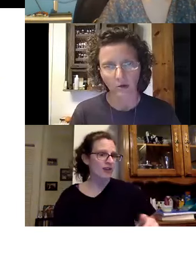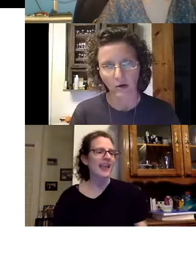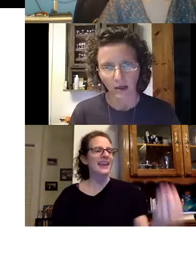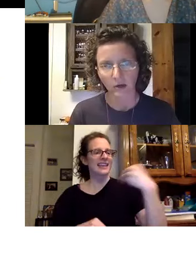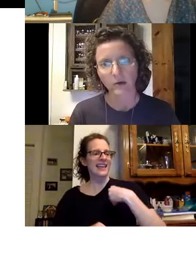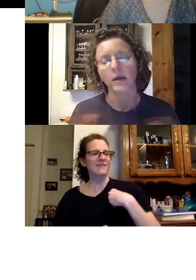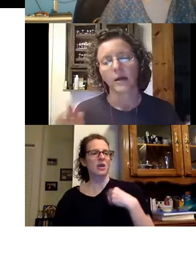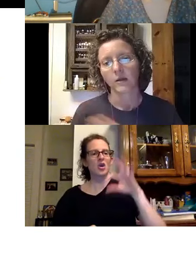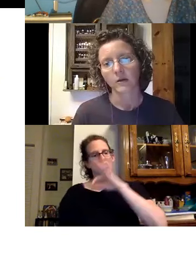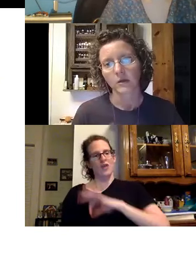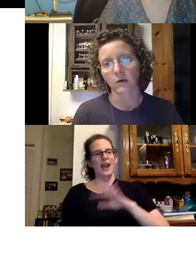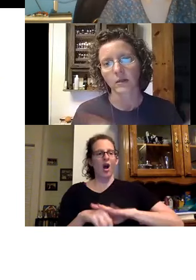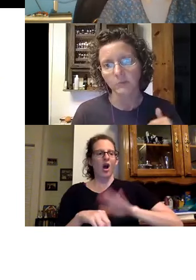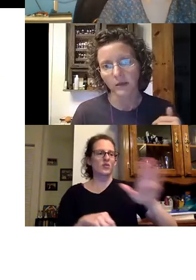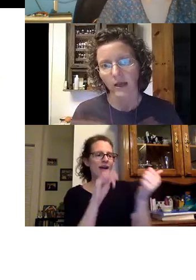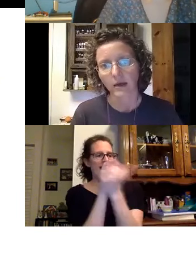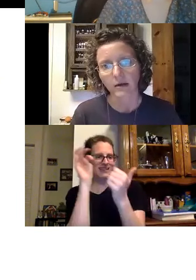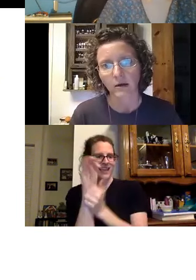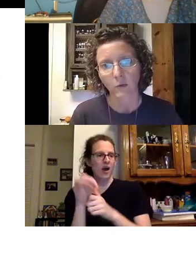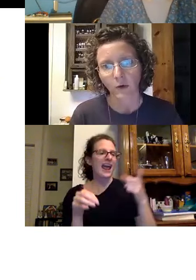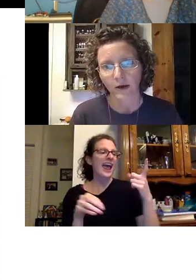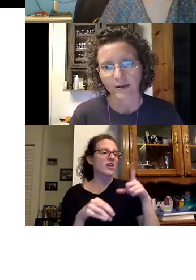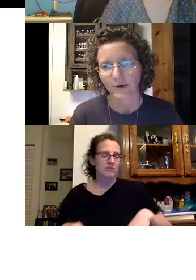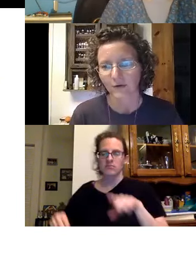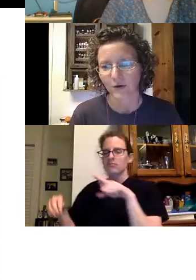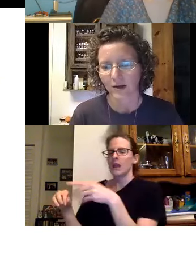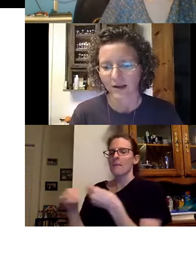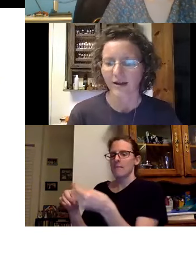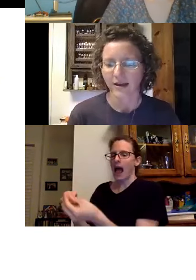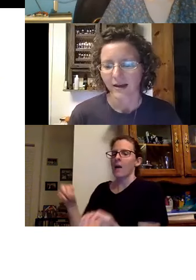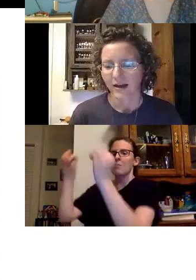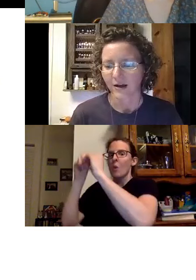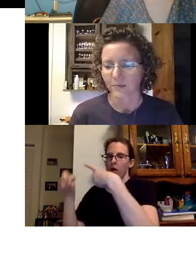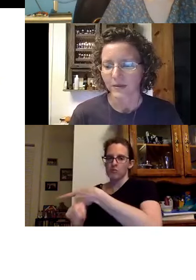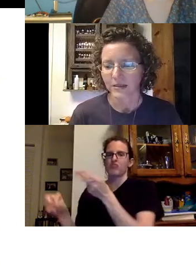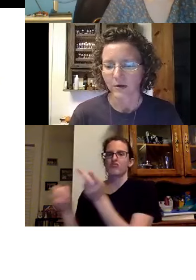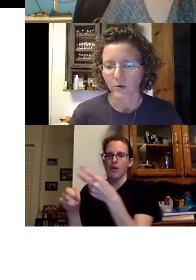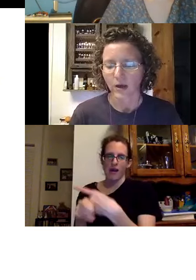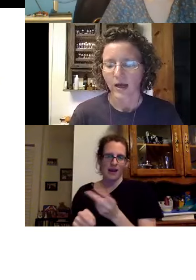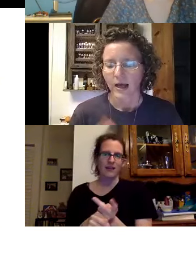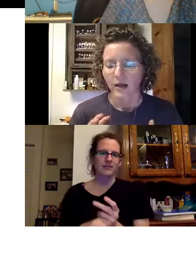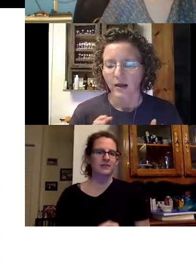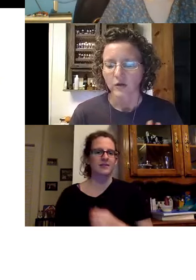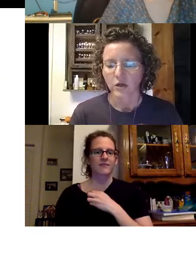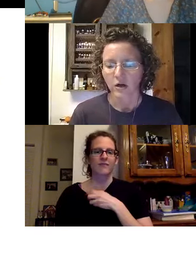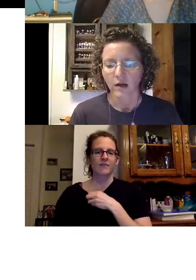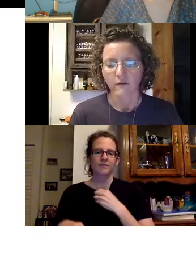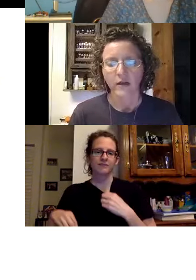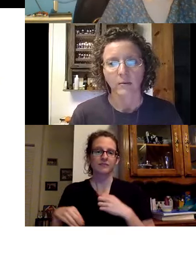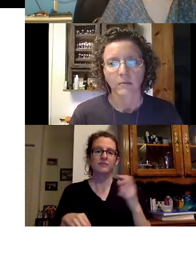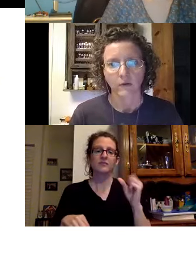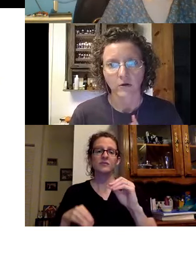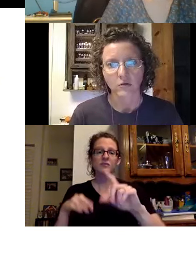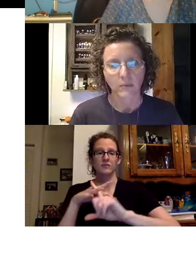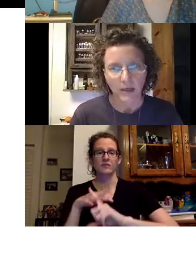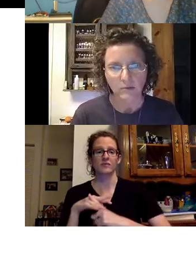on your account, and you can turn around and spend that on more products whenever you're ready. So you start off